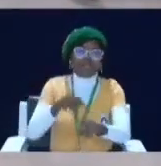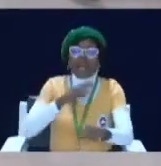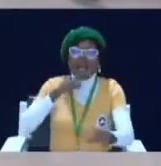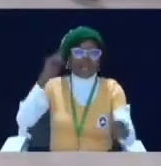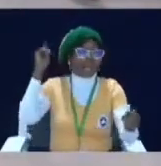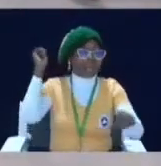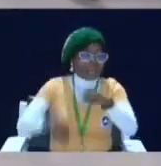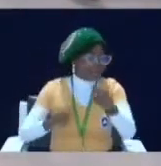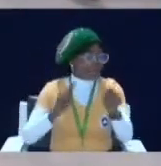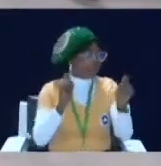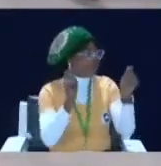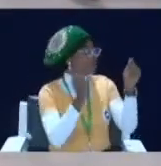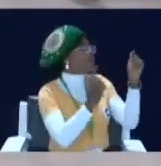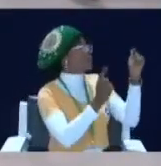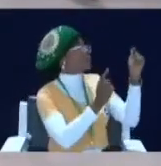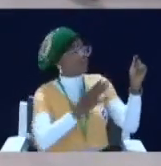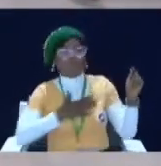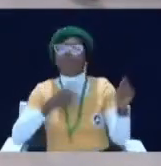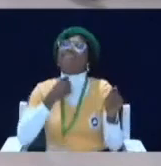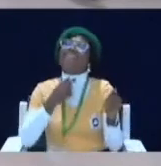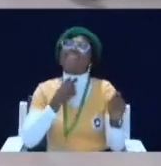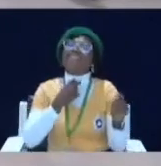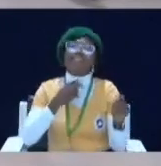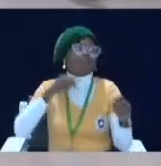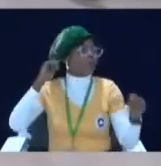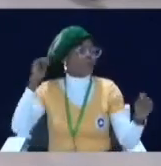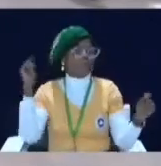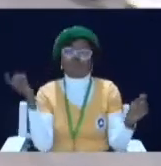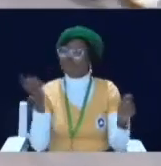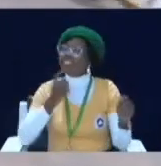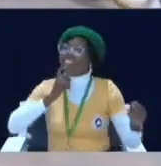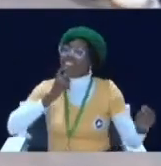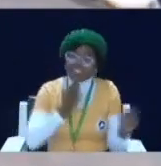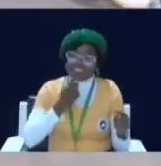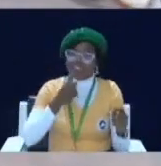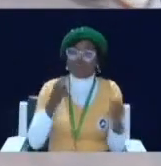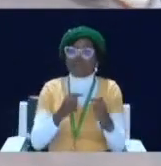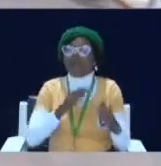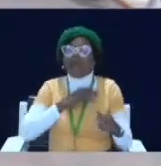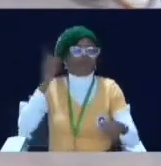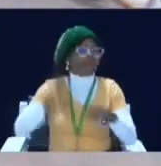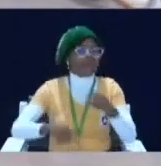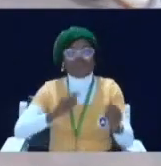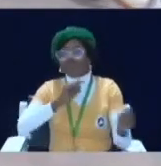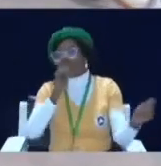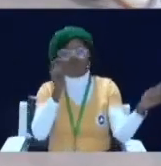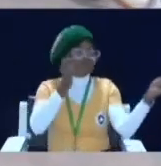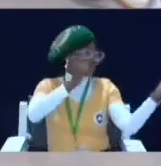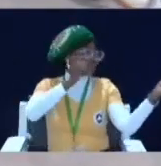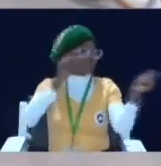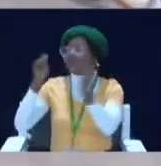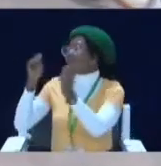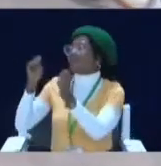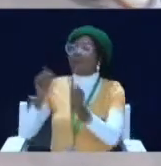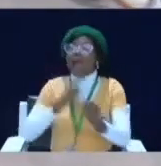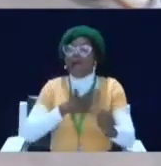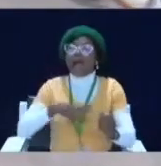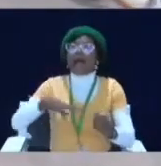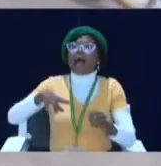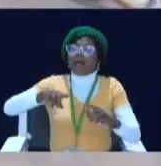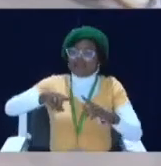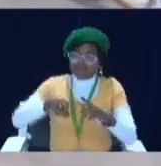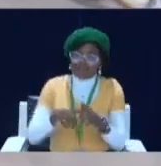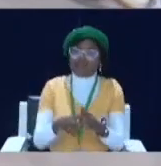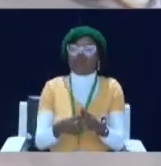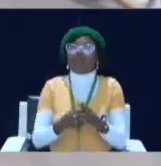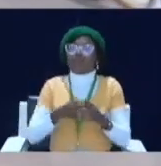turn my neck like this or like that or lie straight on the back. And I began to seek God's